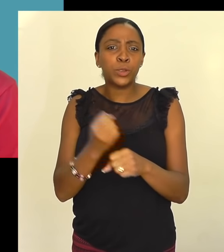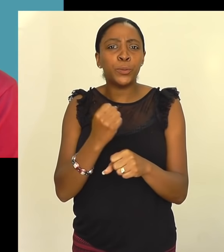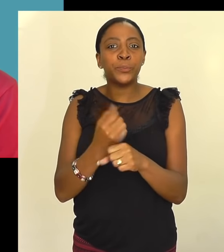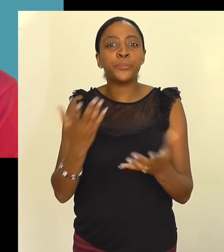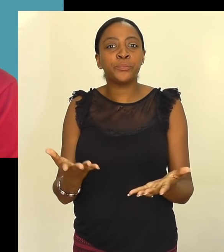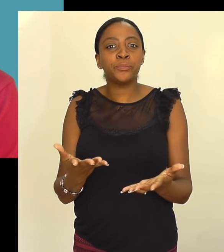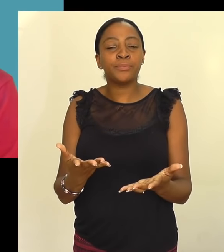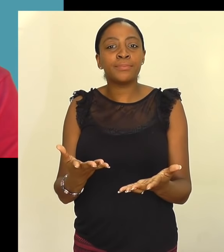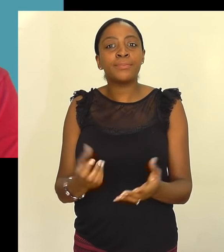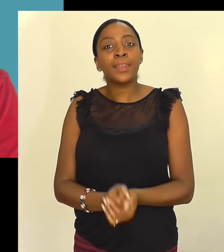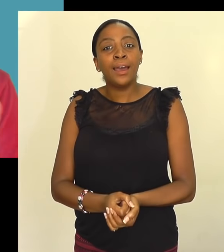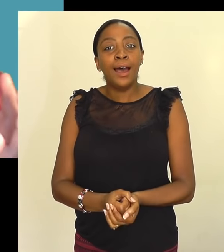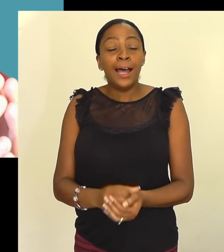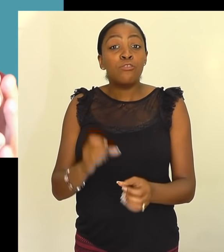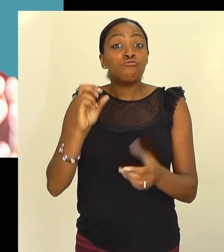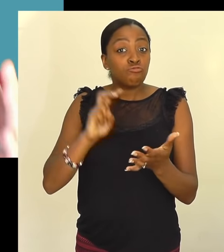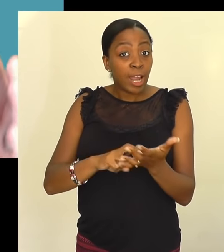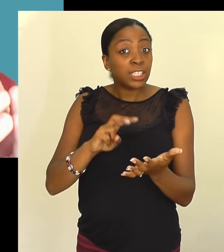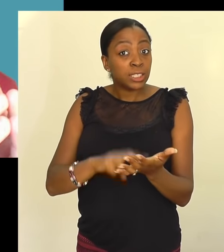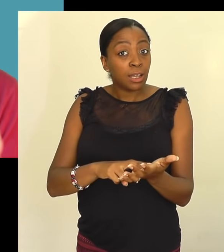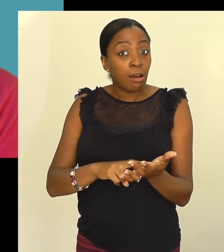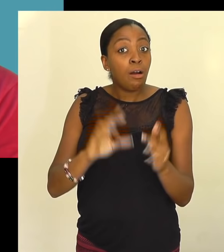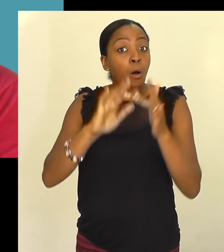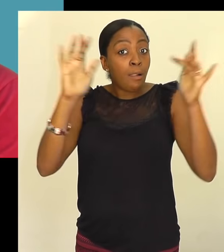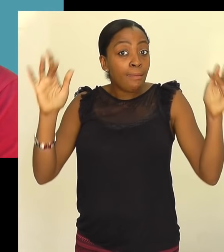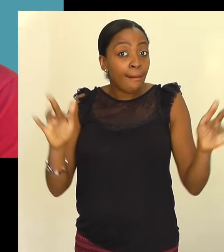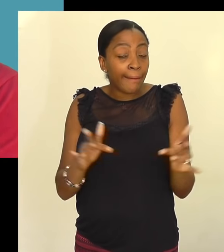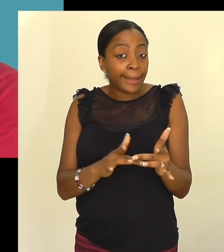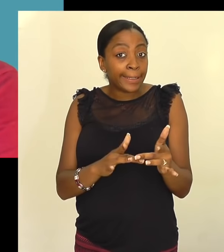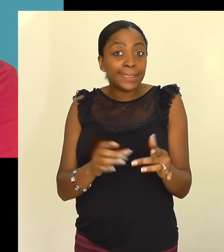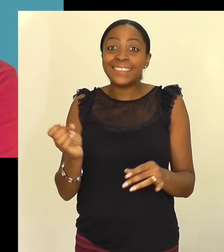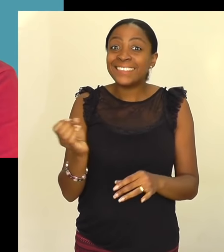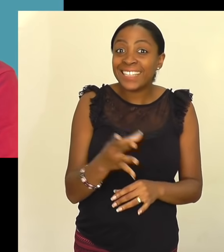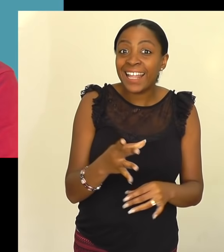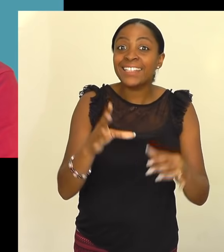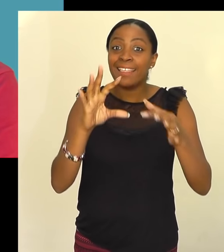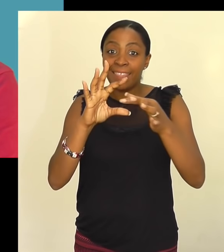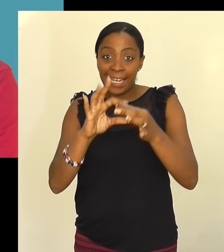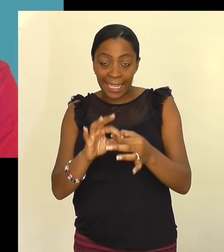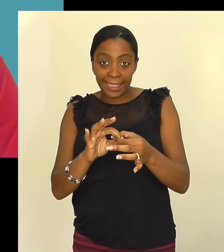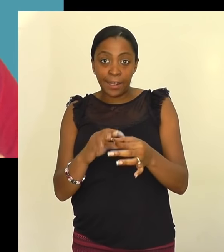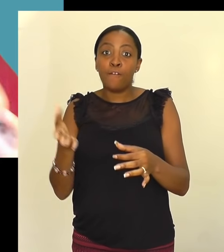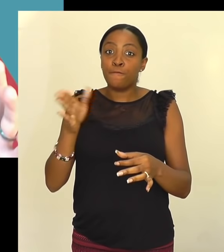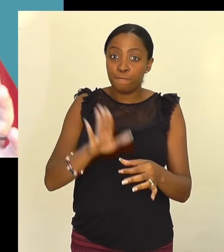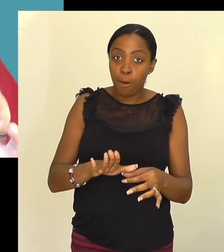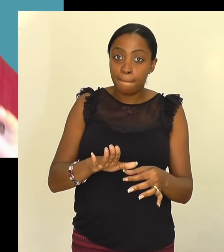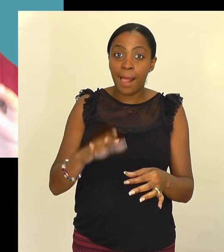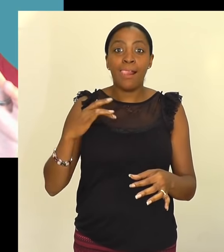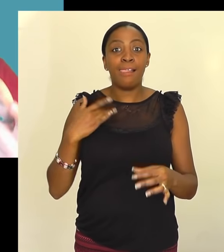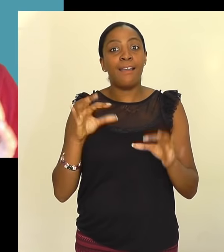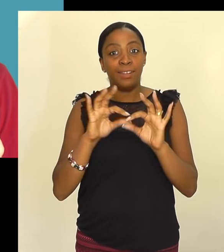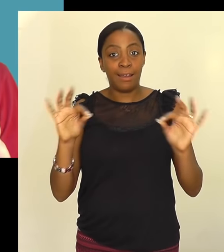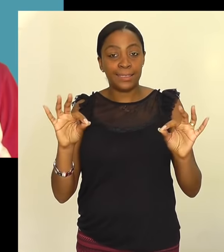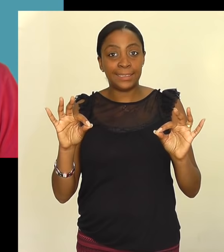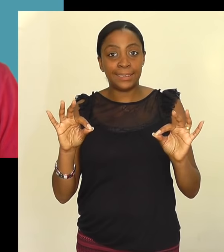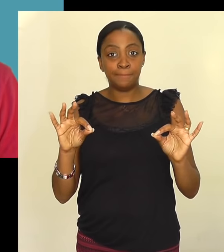online. Again, we've already messaged this to your phone and there's a link in Lifelines. This registration form